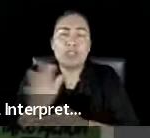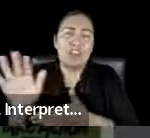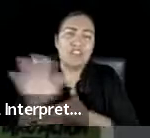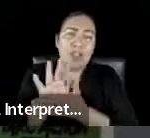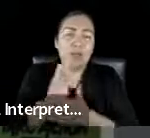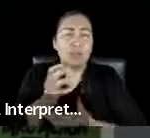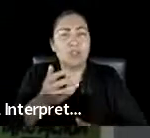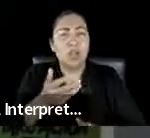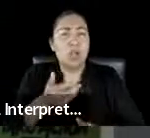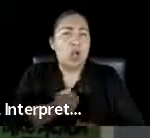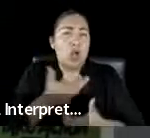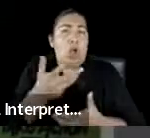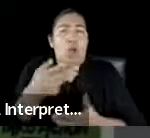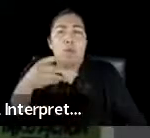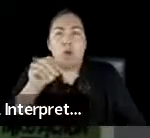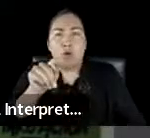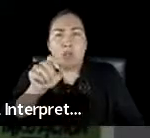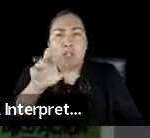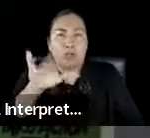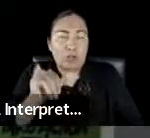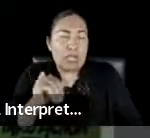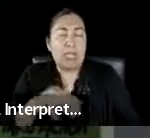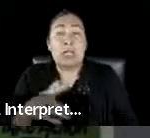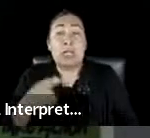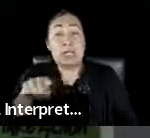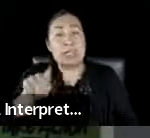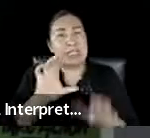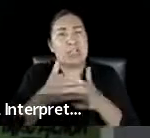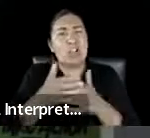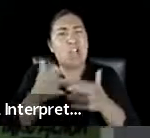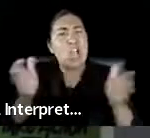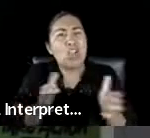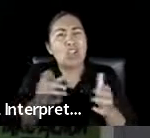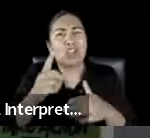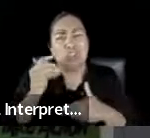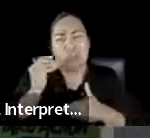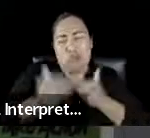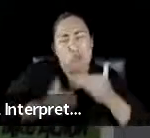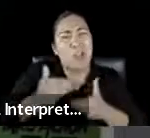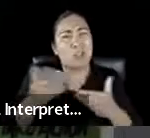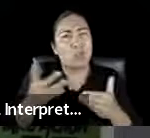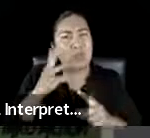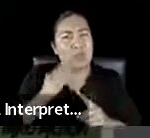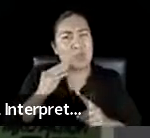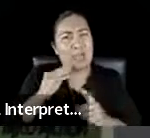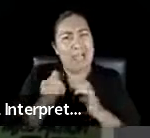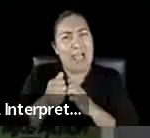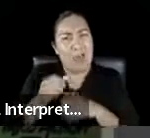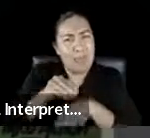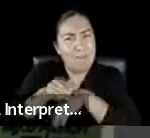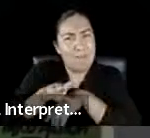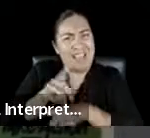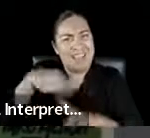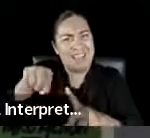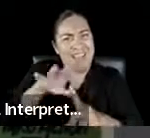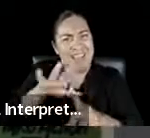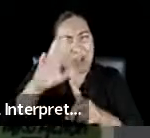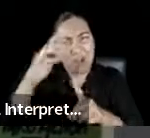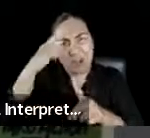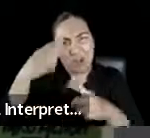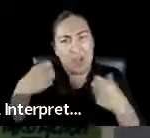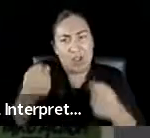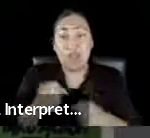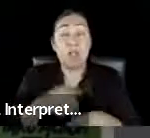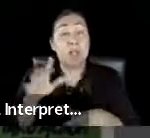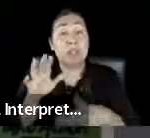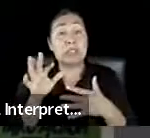works. And this category encourages young people to process what they're experiencing and how it's impacting them in their mental health. Here's a